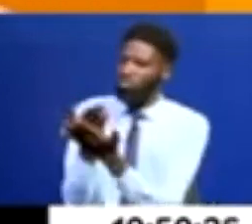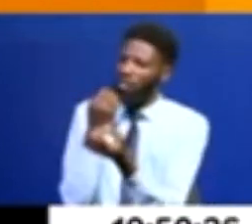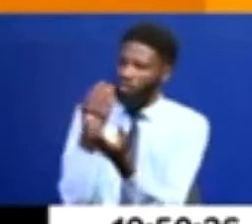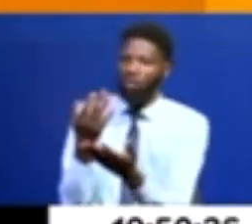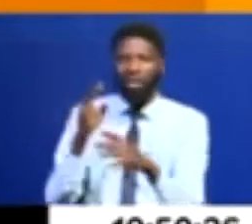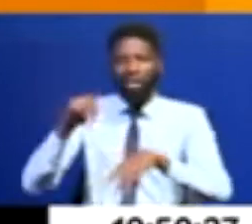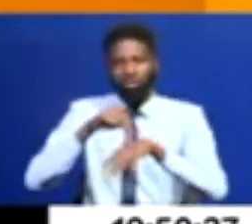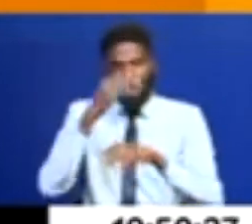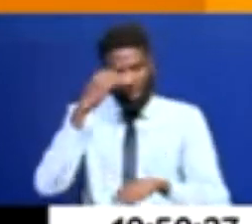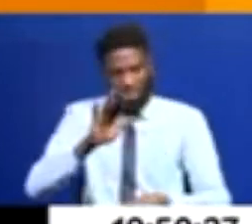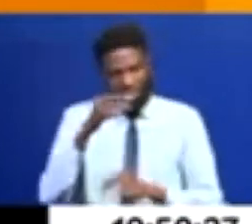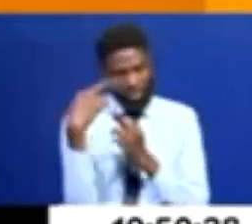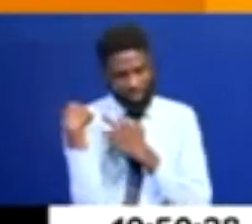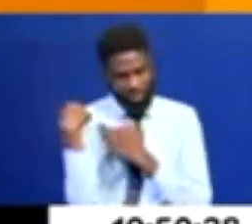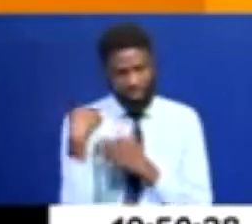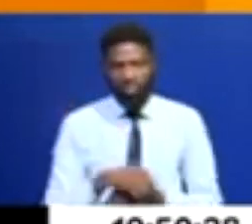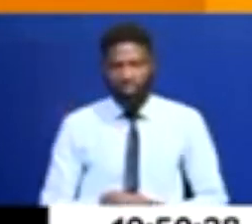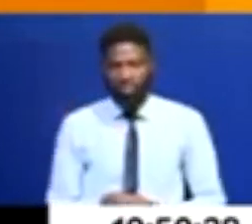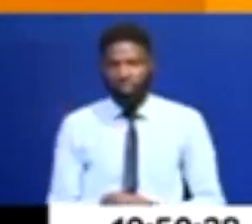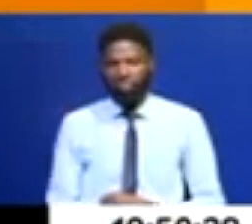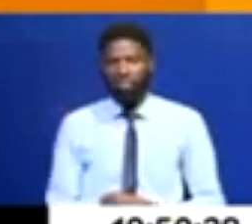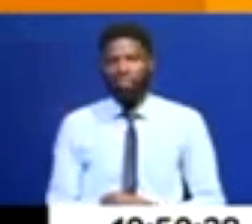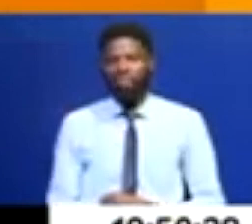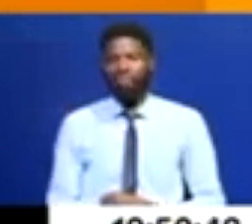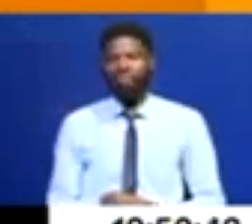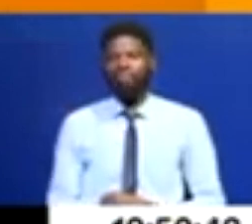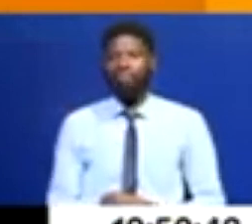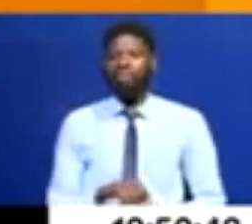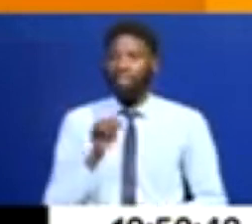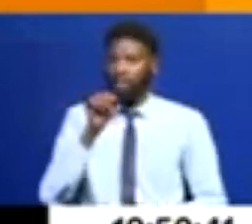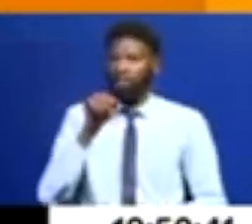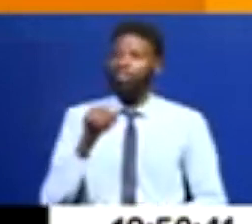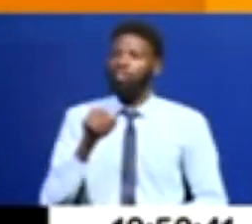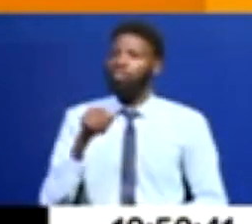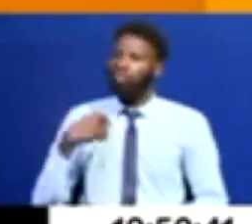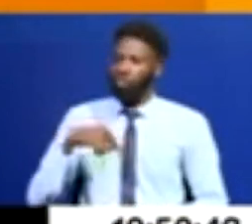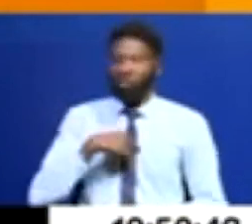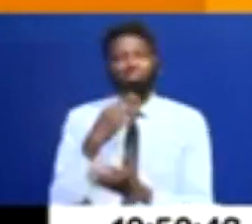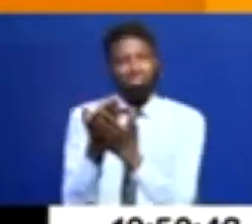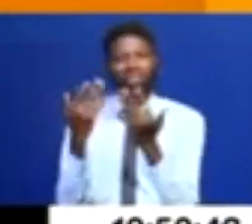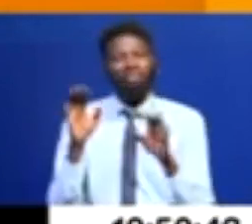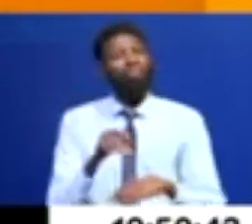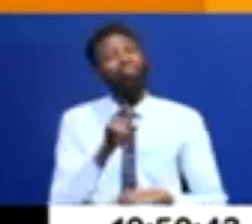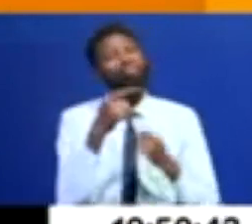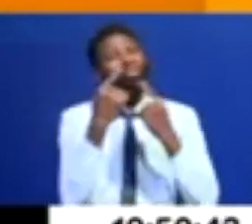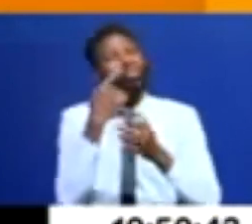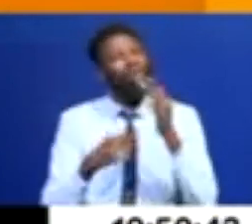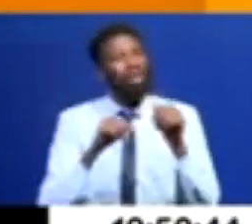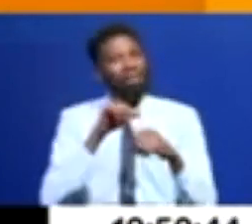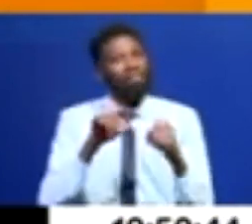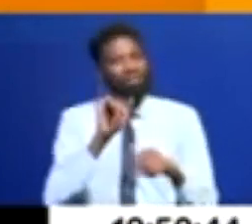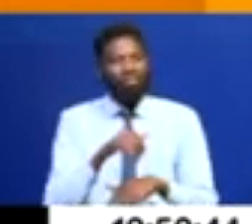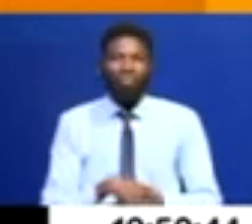your responsibility. This is what we have presented. Mm-hmm. What are you saying about that? It should